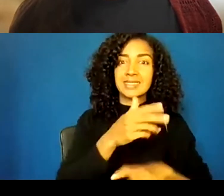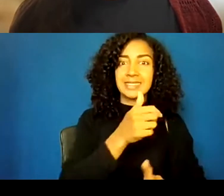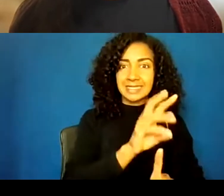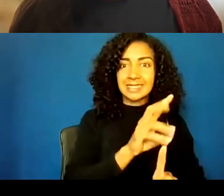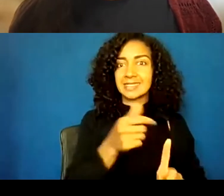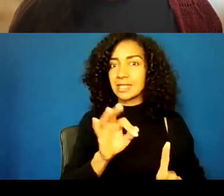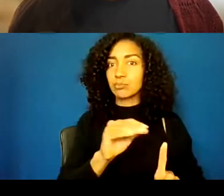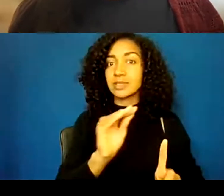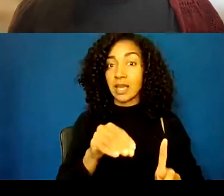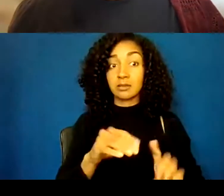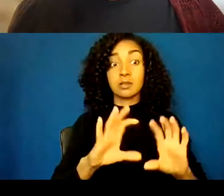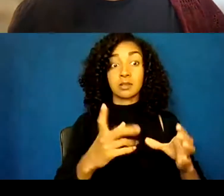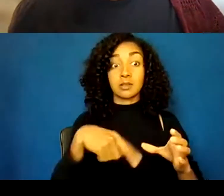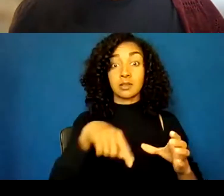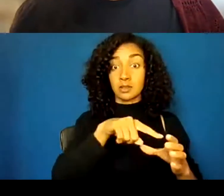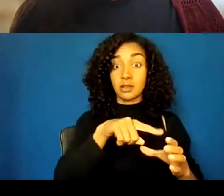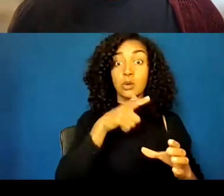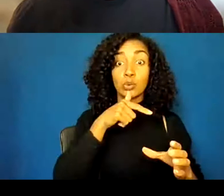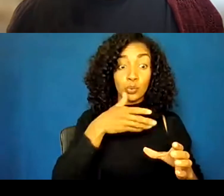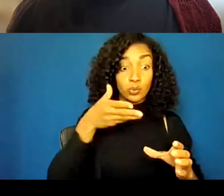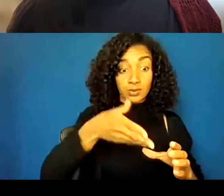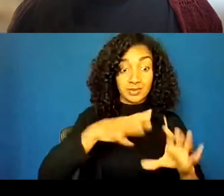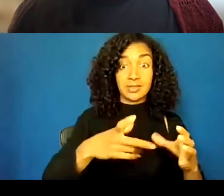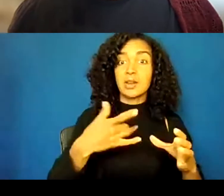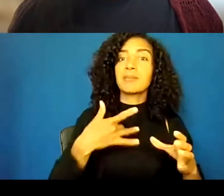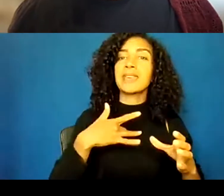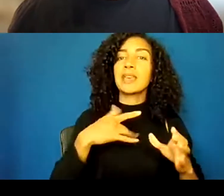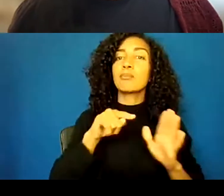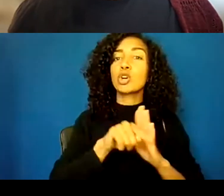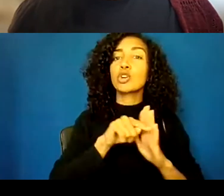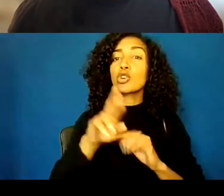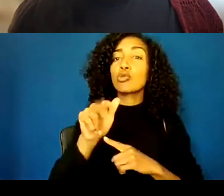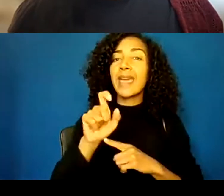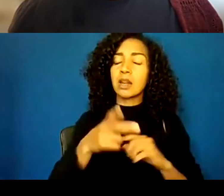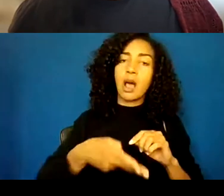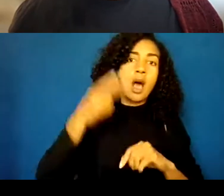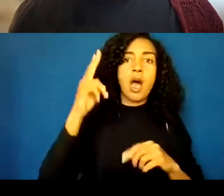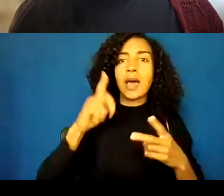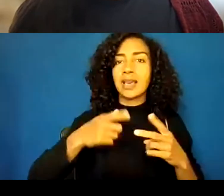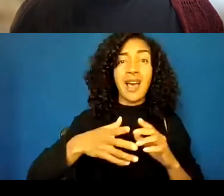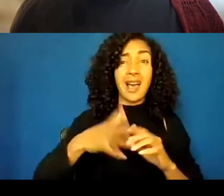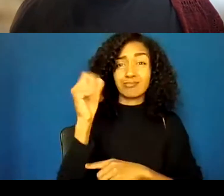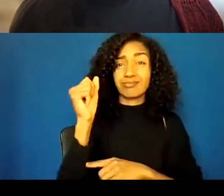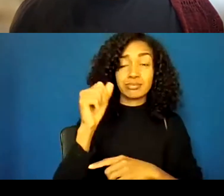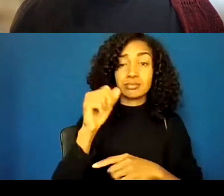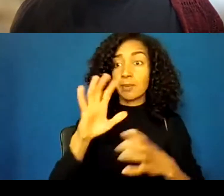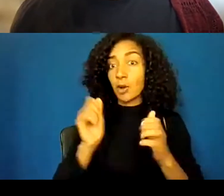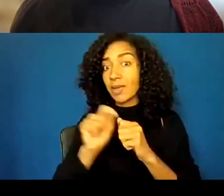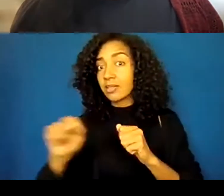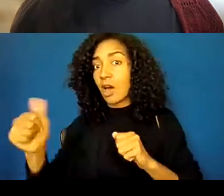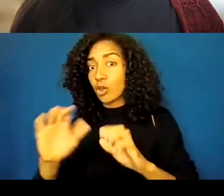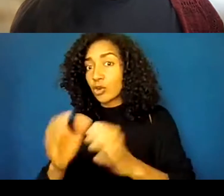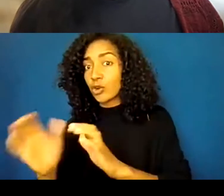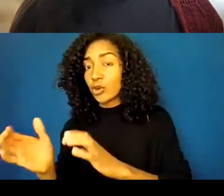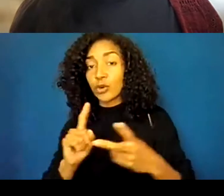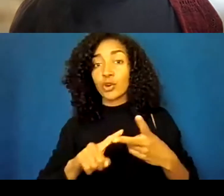Alaska Native population, the murder rates are the highest, incarceration rates are the highest, all of the things that we don't want to be the highest at